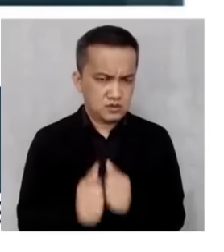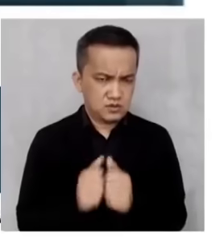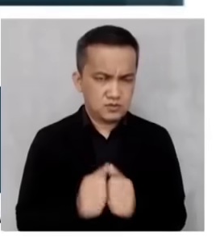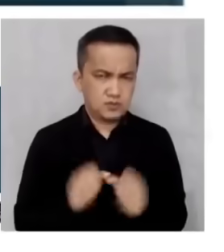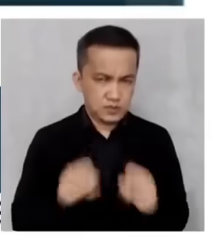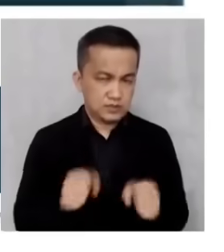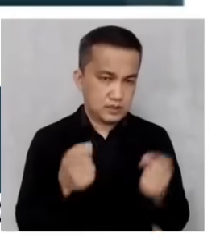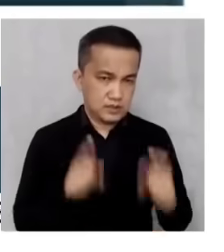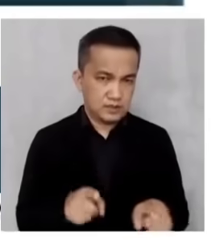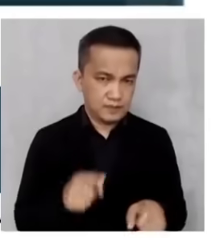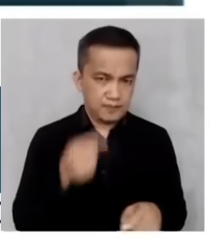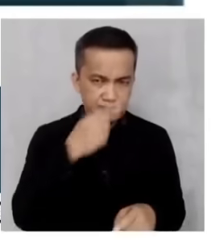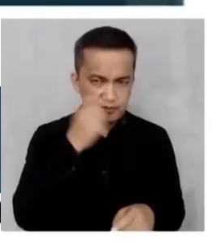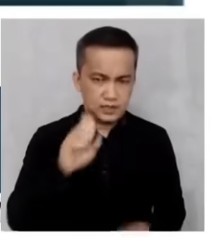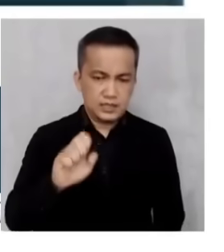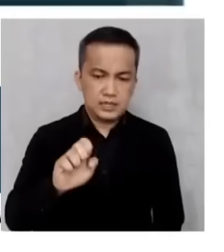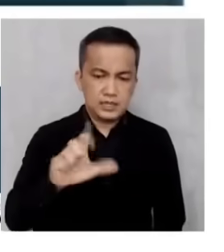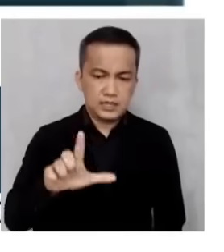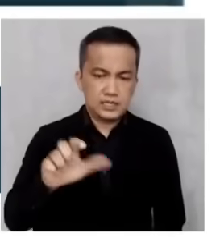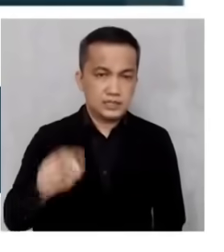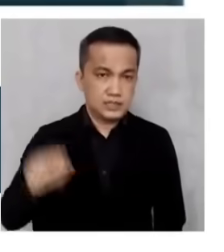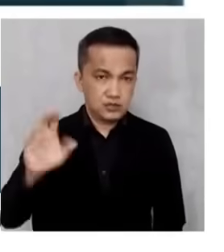dahil sa El Nino phenomenon?